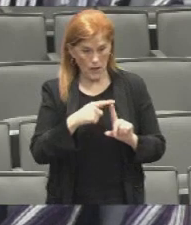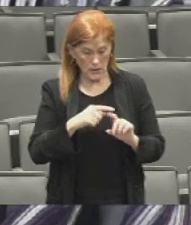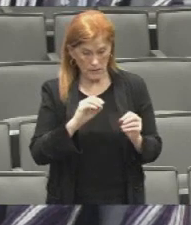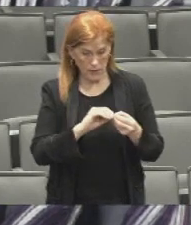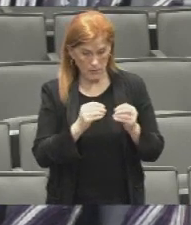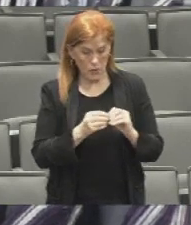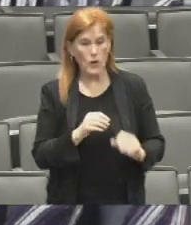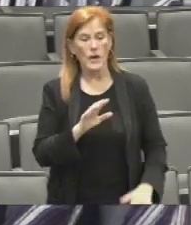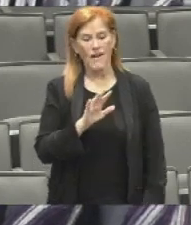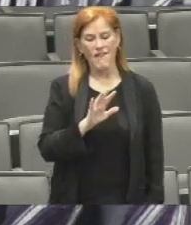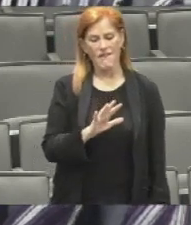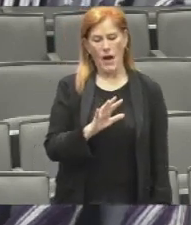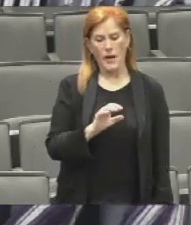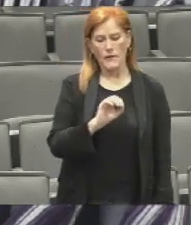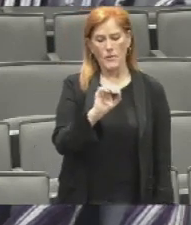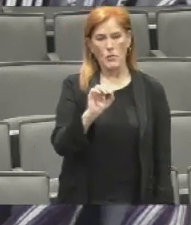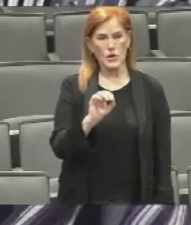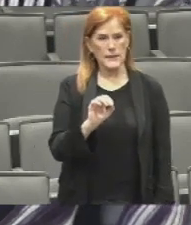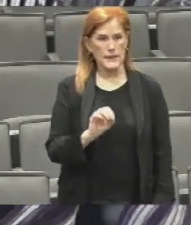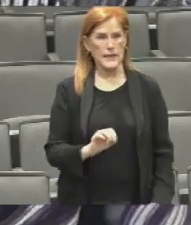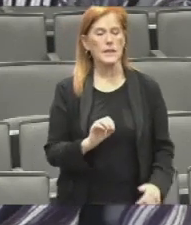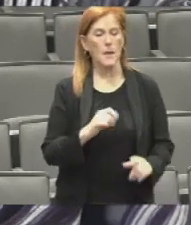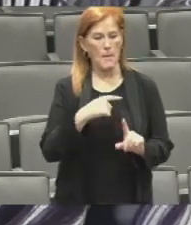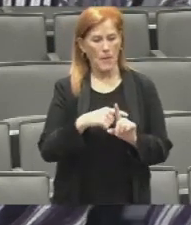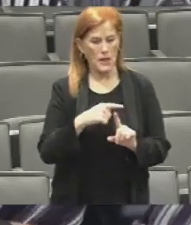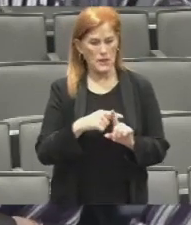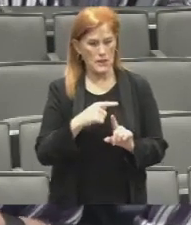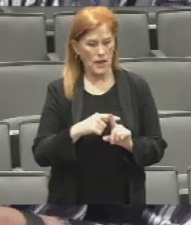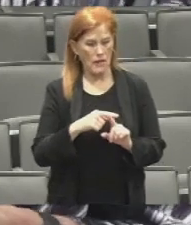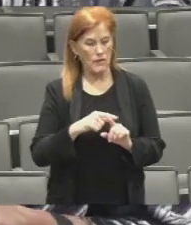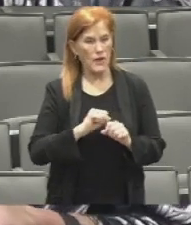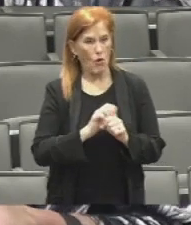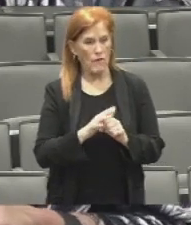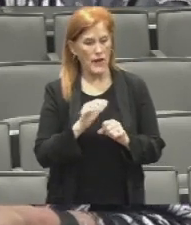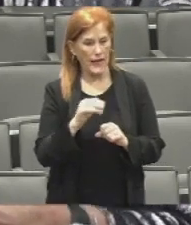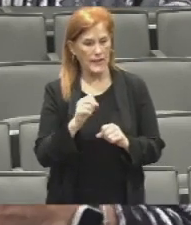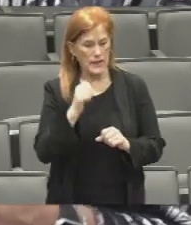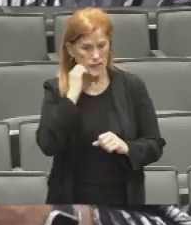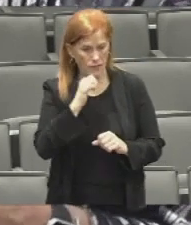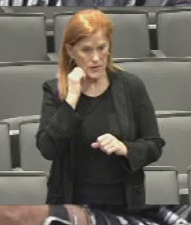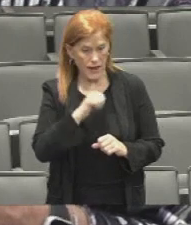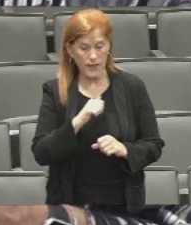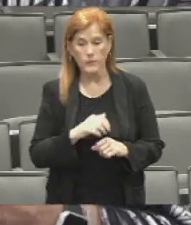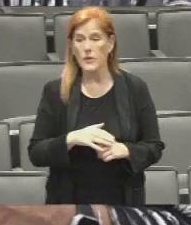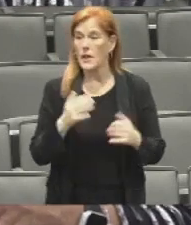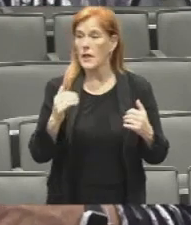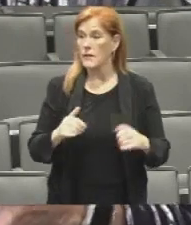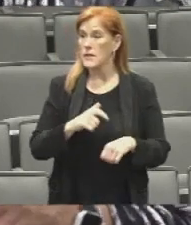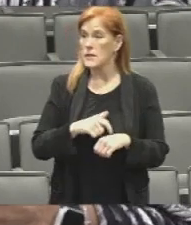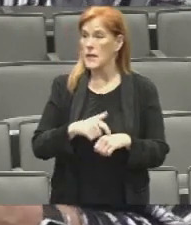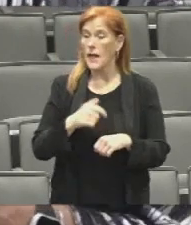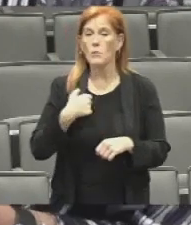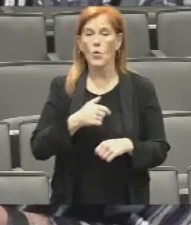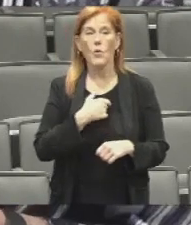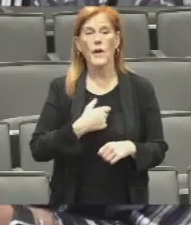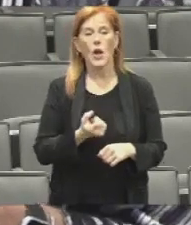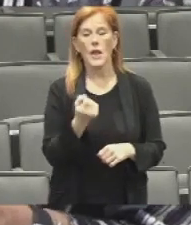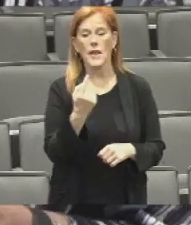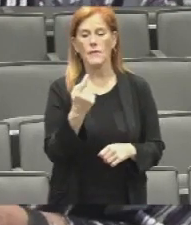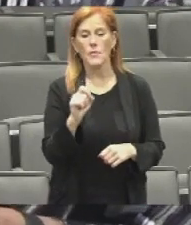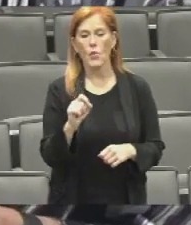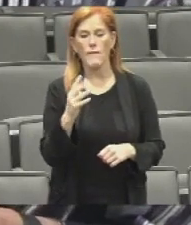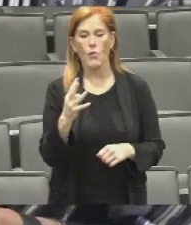5% positivity rate per day. So at this time, as I shared with you, we are at